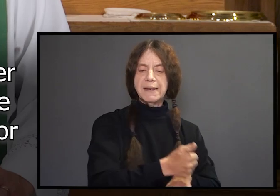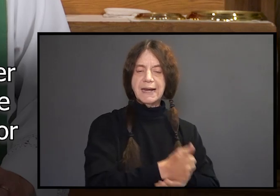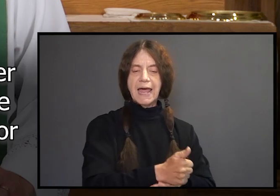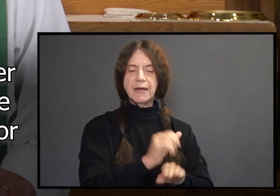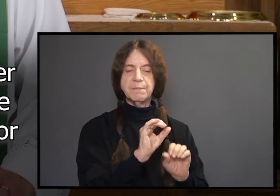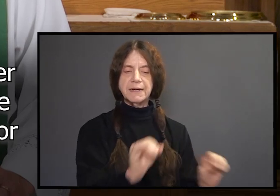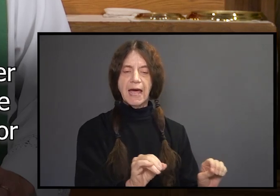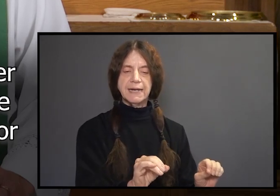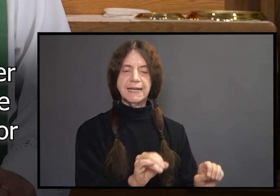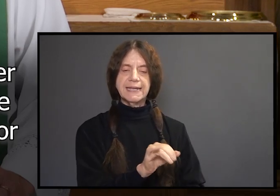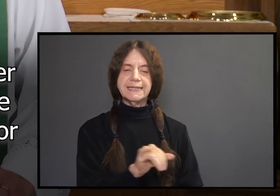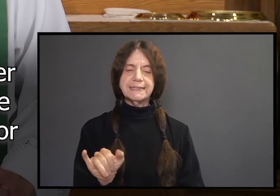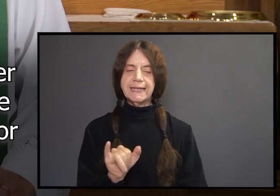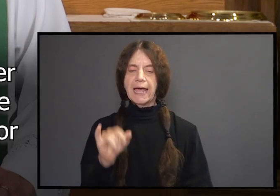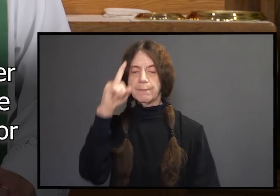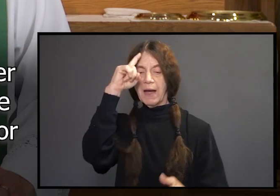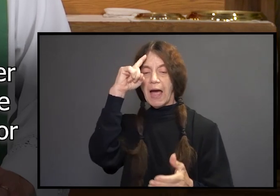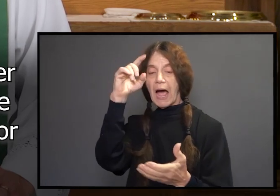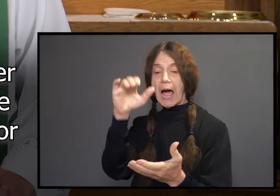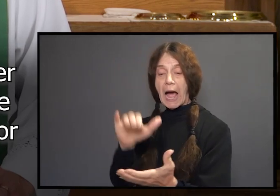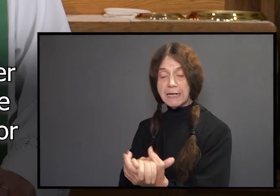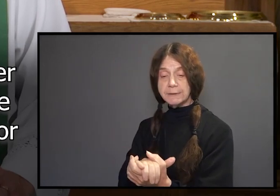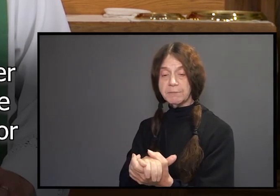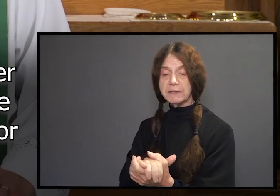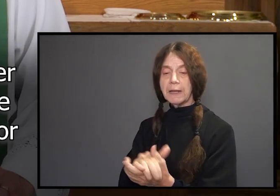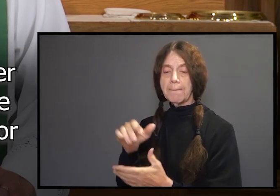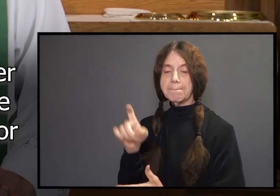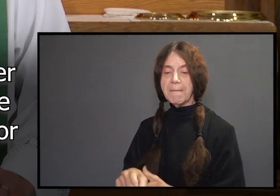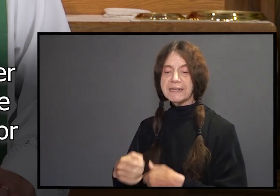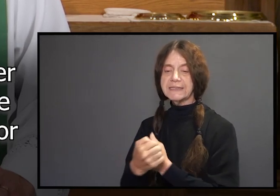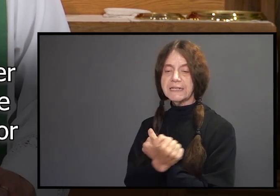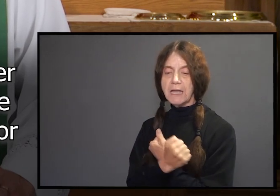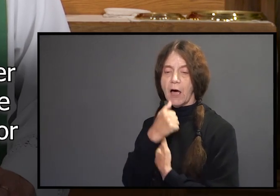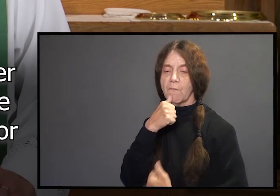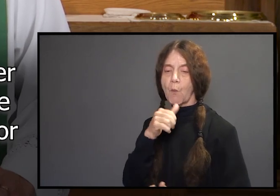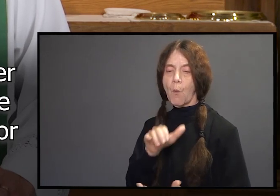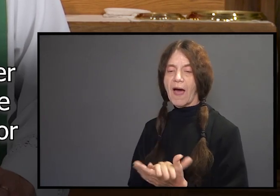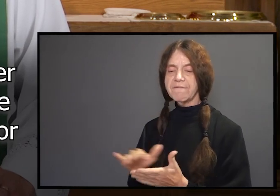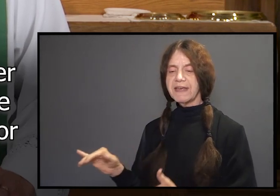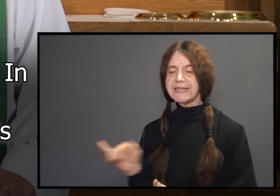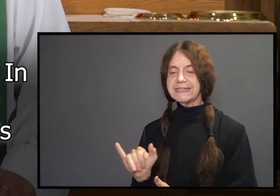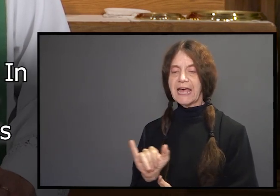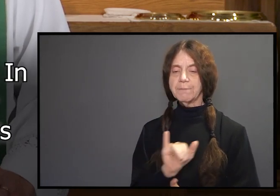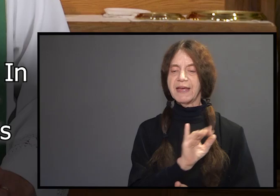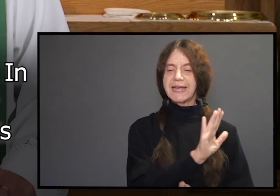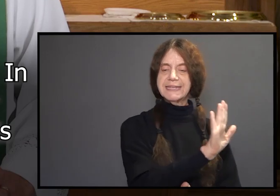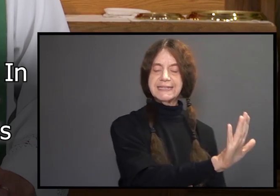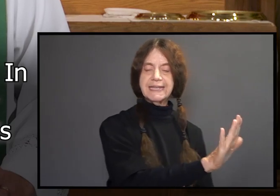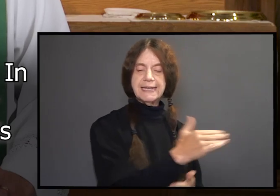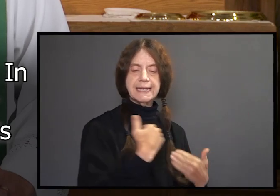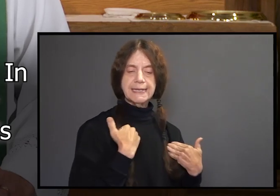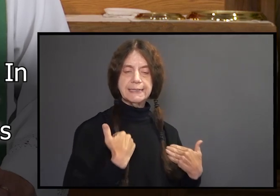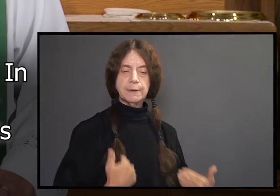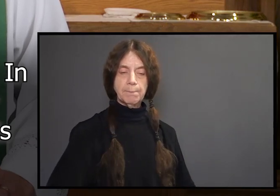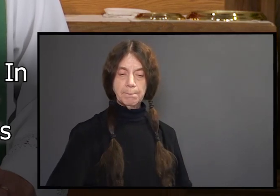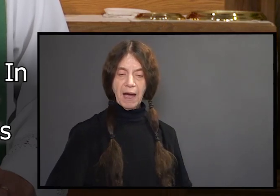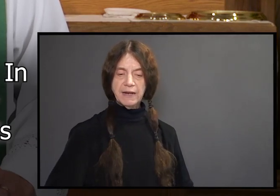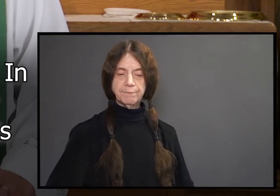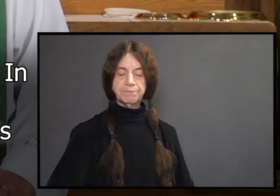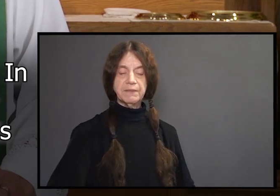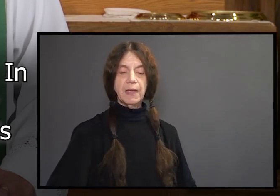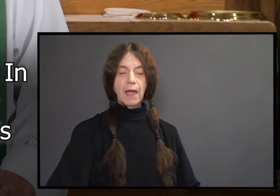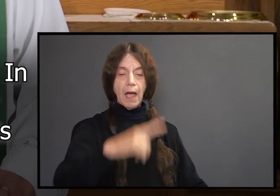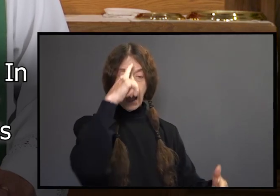the church to himself in splendor, without spot or wrinkle or any such thing, that she might be holy and